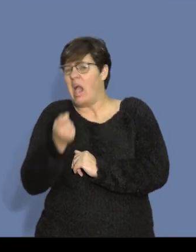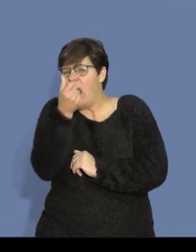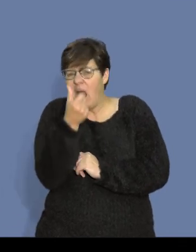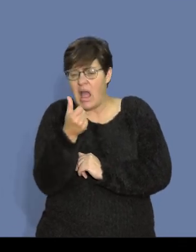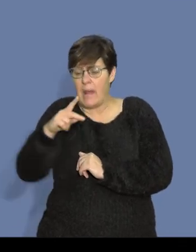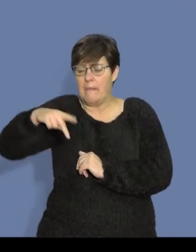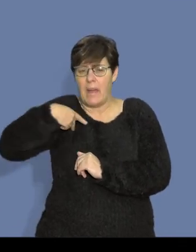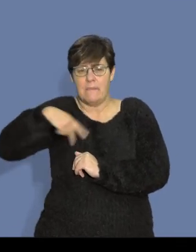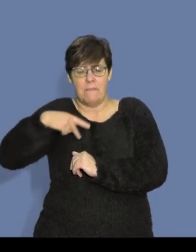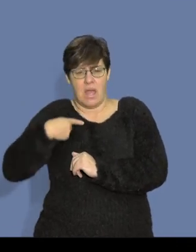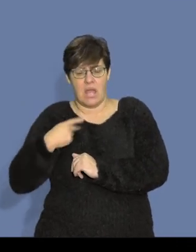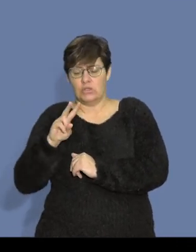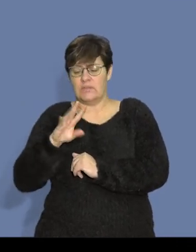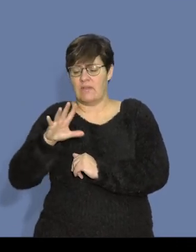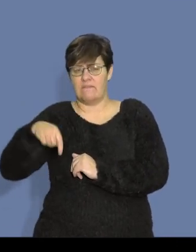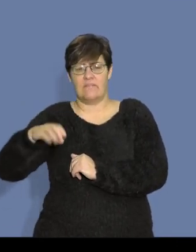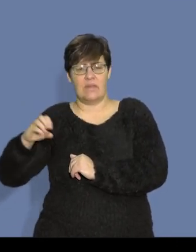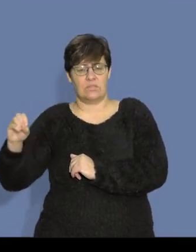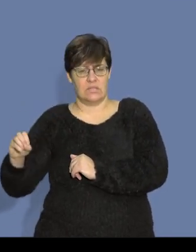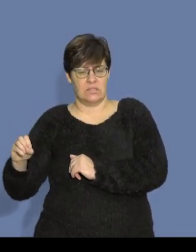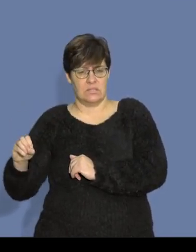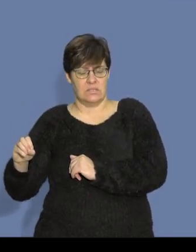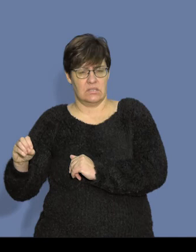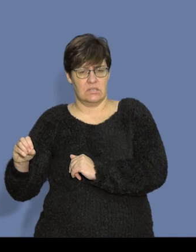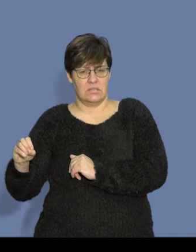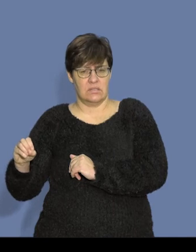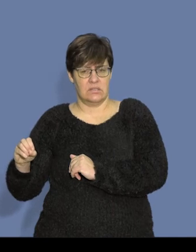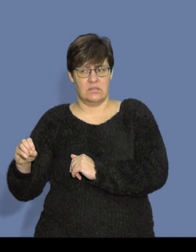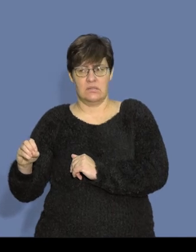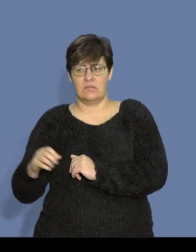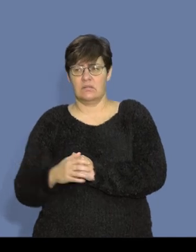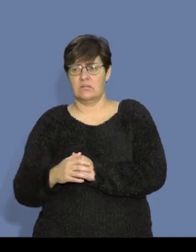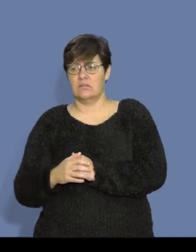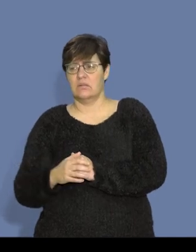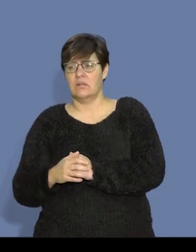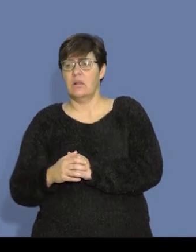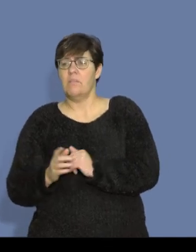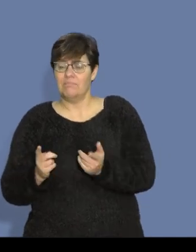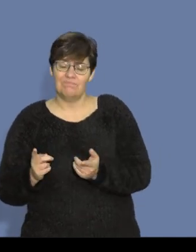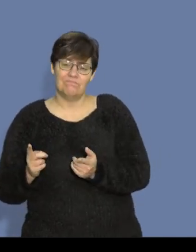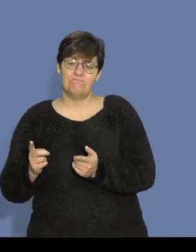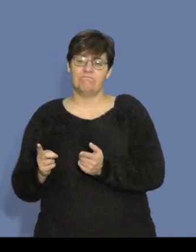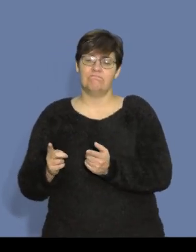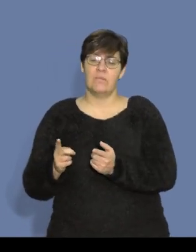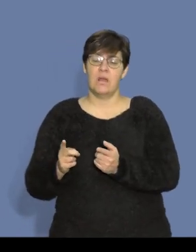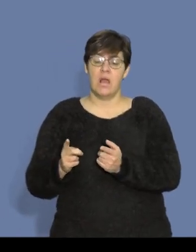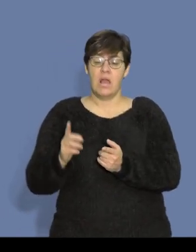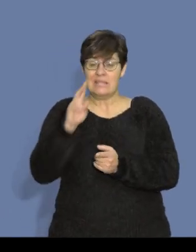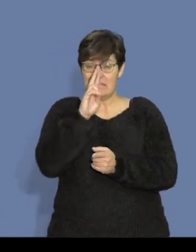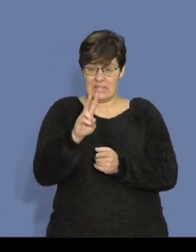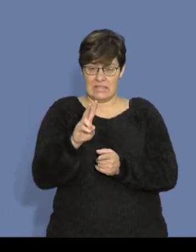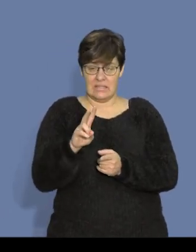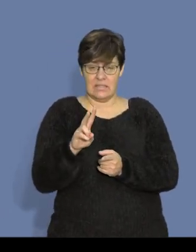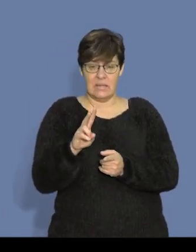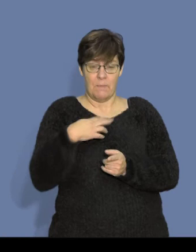only 20,000. You just started trading and you've only collected 20,000 Rand as your output VAT. Clearly in this